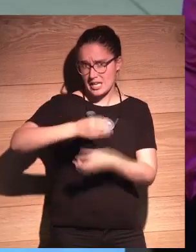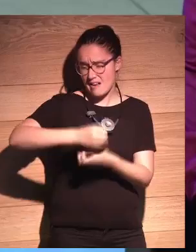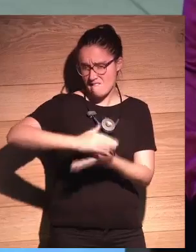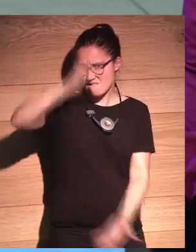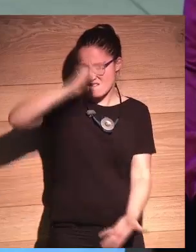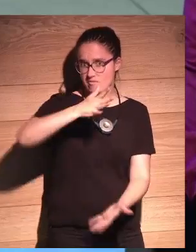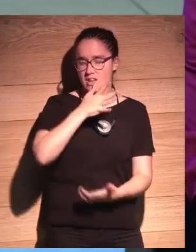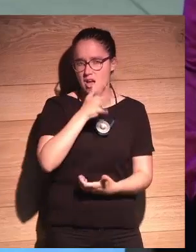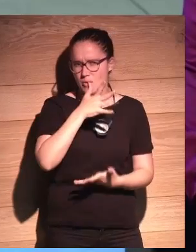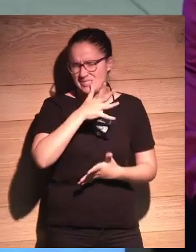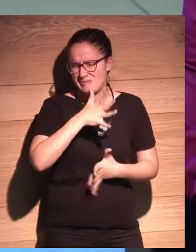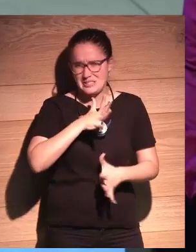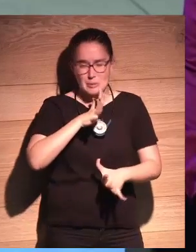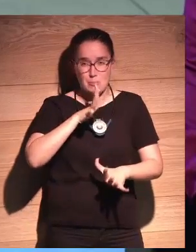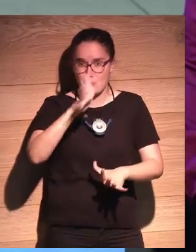they'd found from